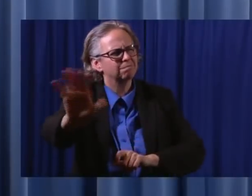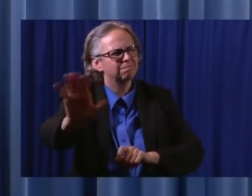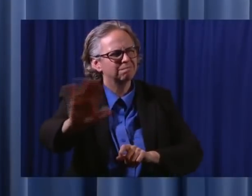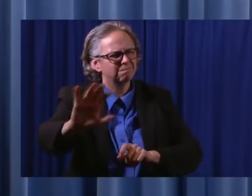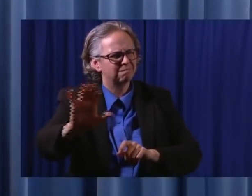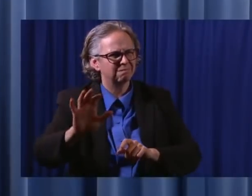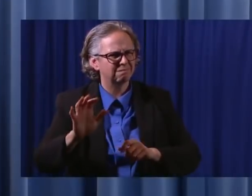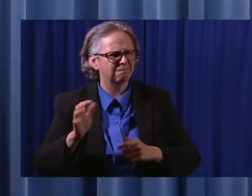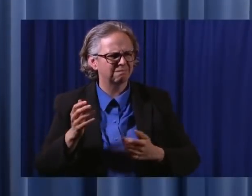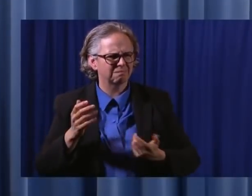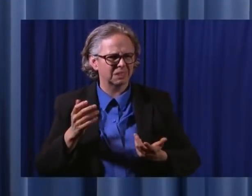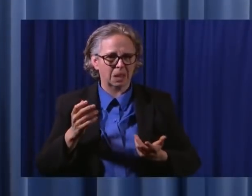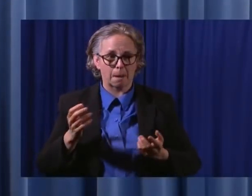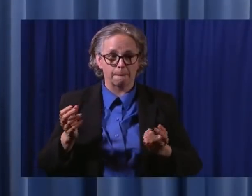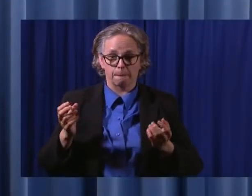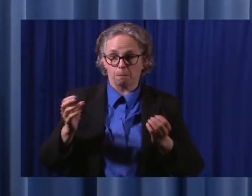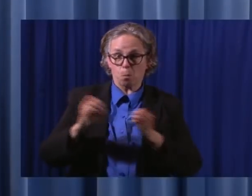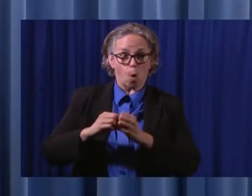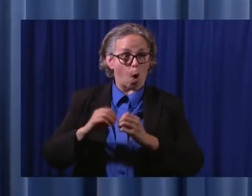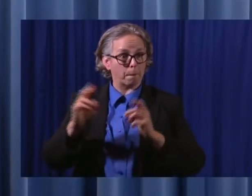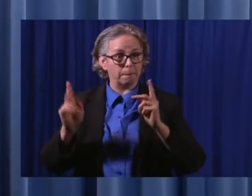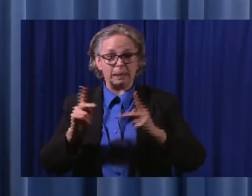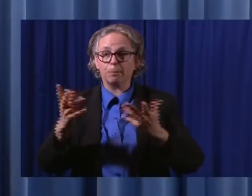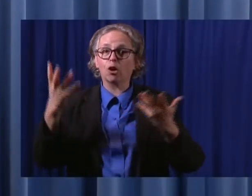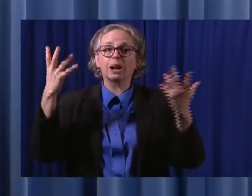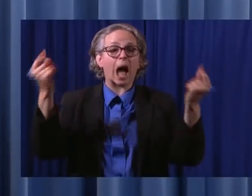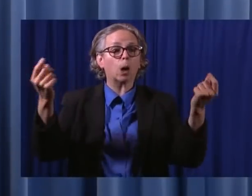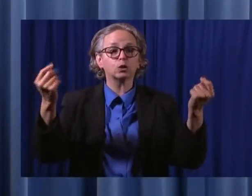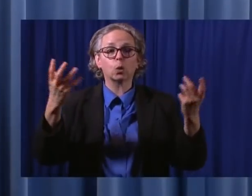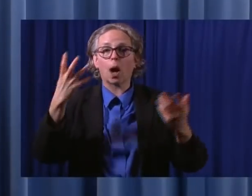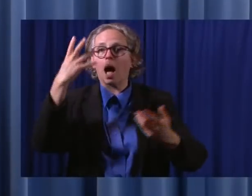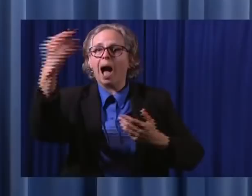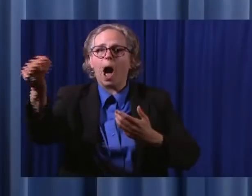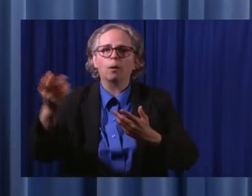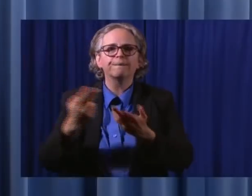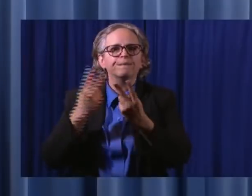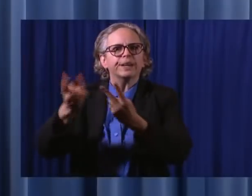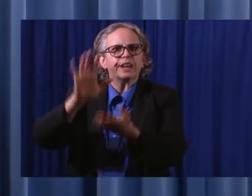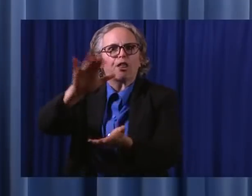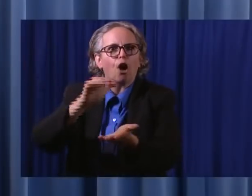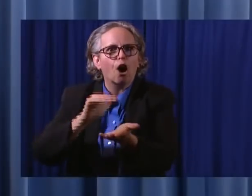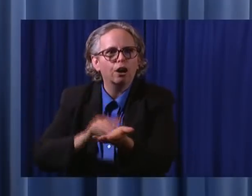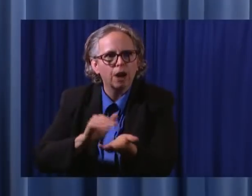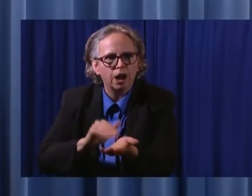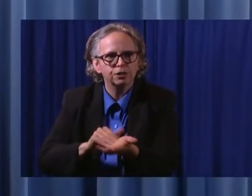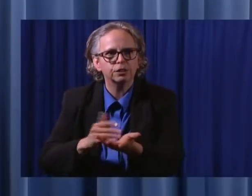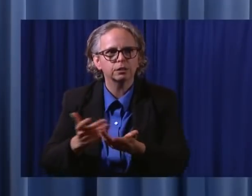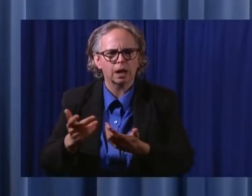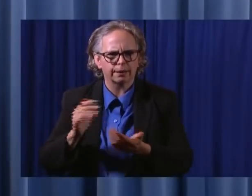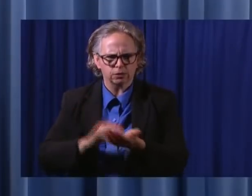diagnosed with COVID-19. In 1 week's time in Hamilton County between June 15th and June